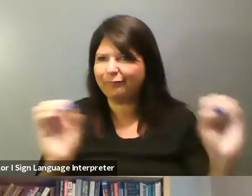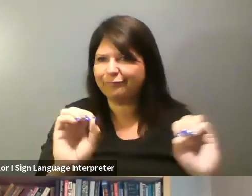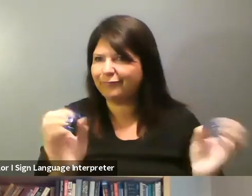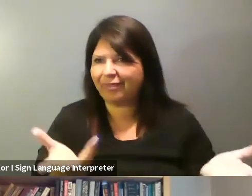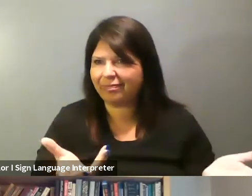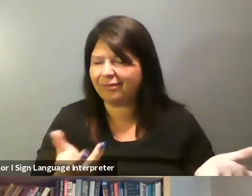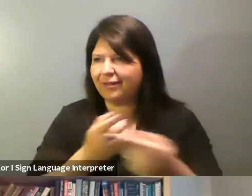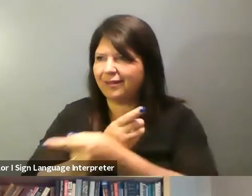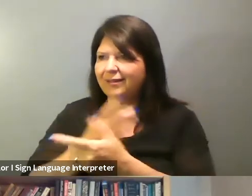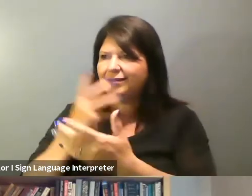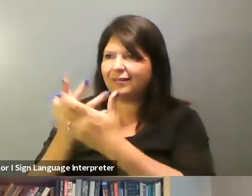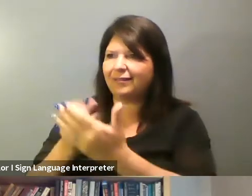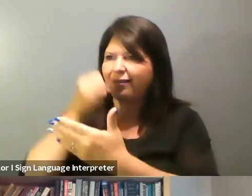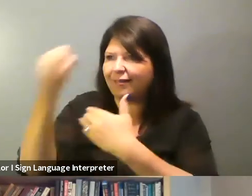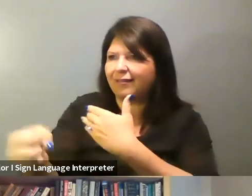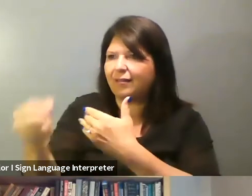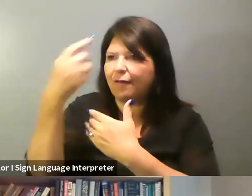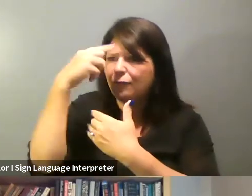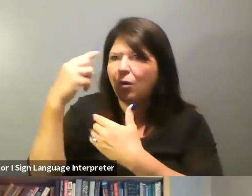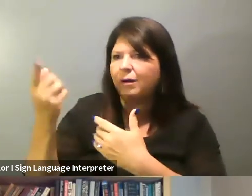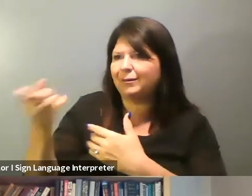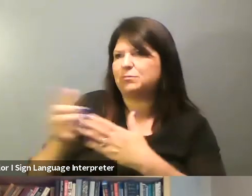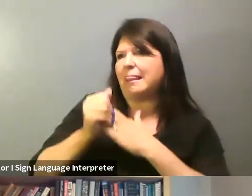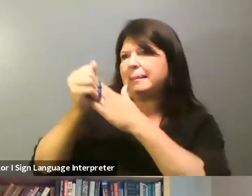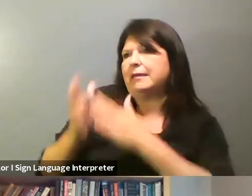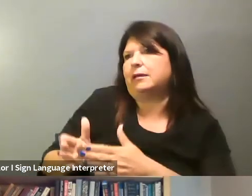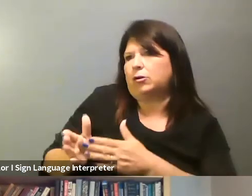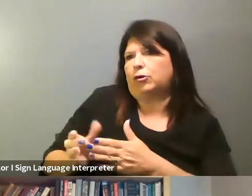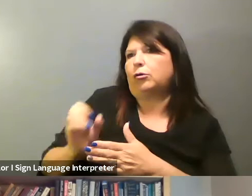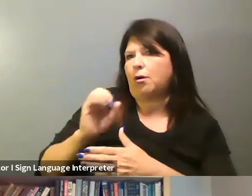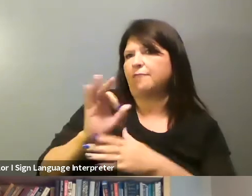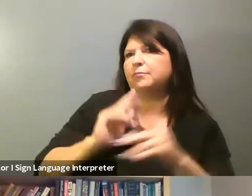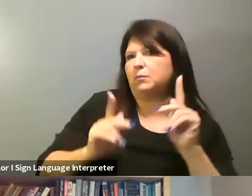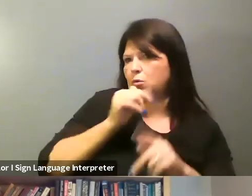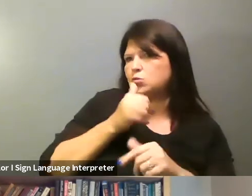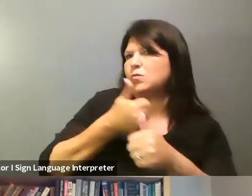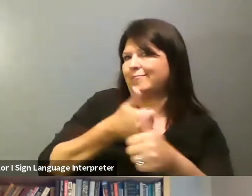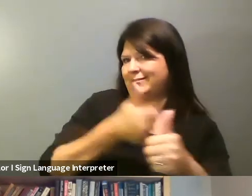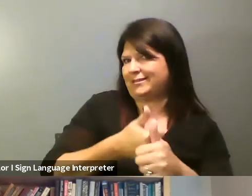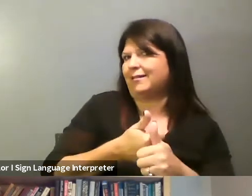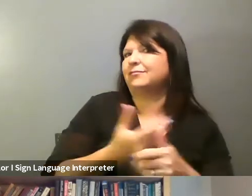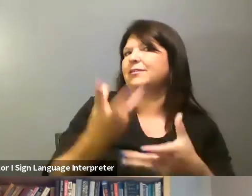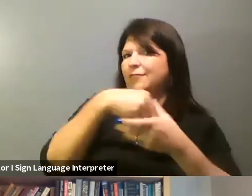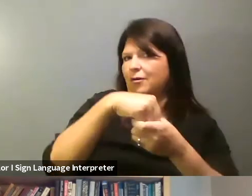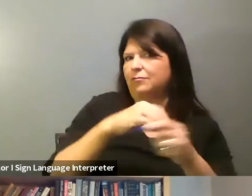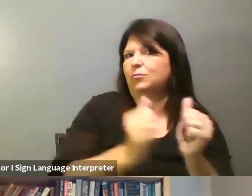for some kind of a being the leader of this of people who were engaged or who were